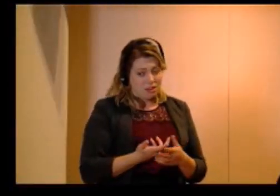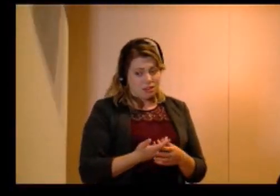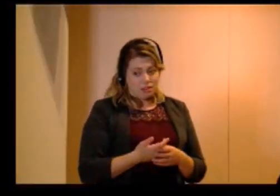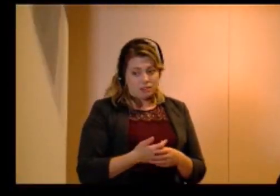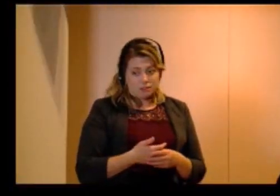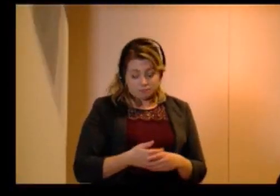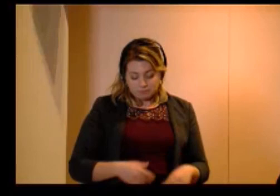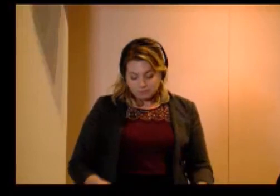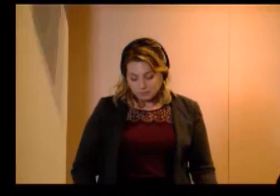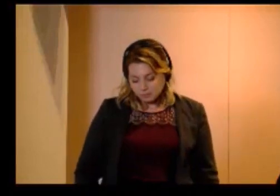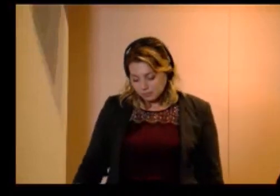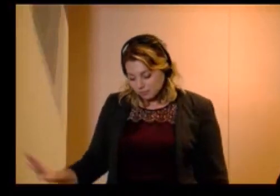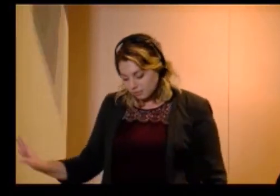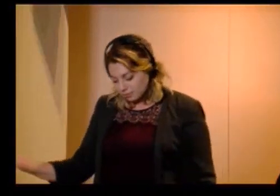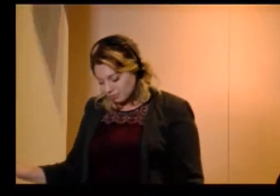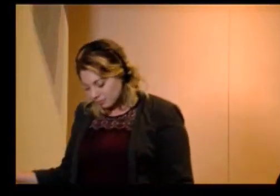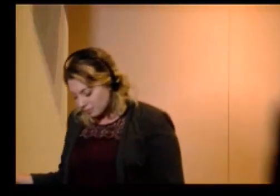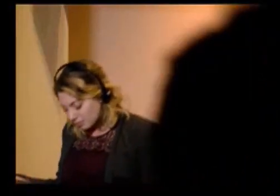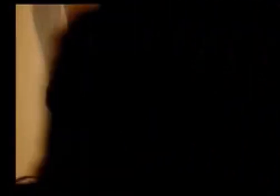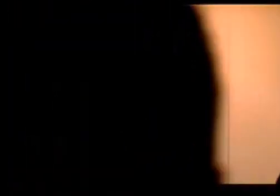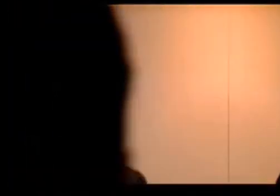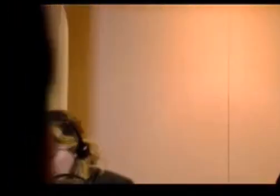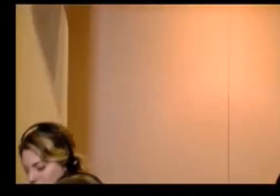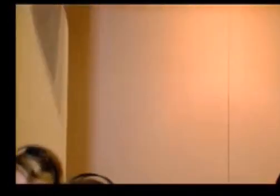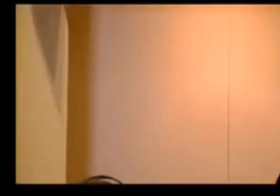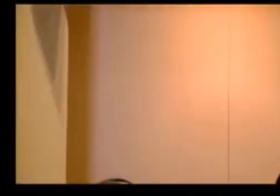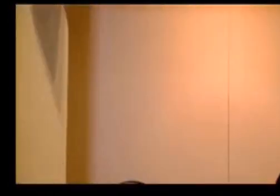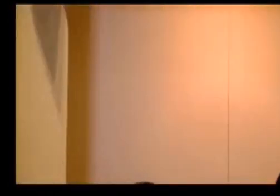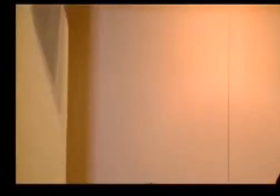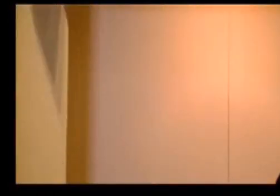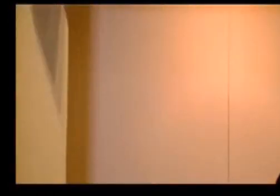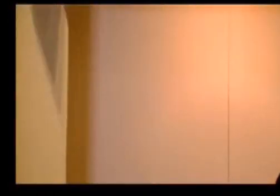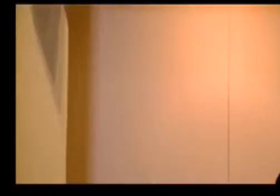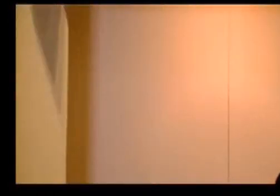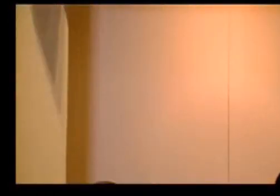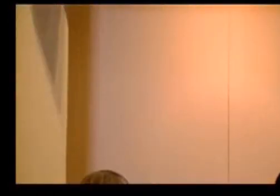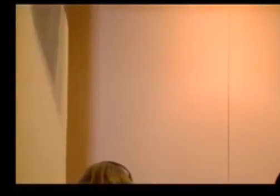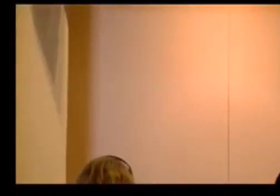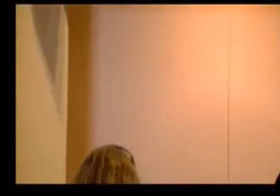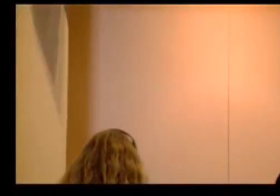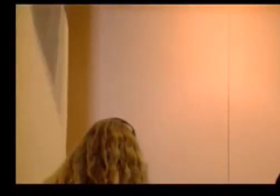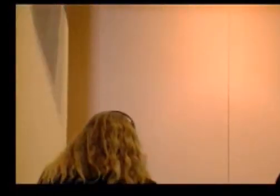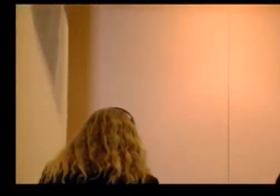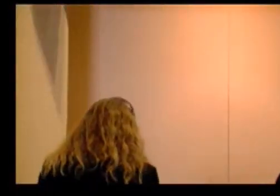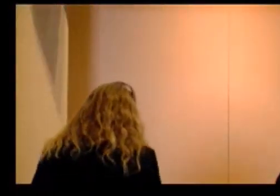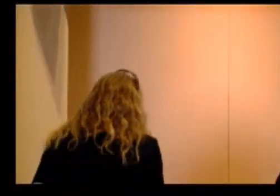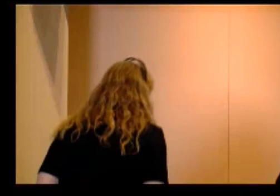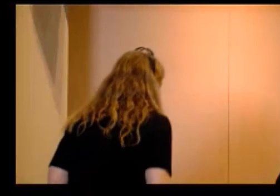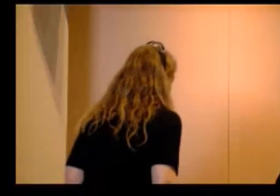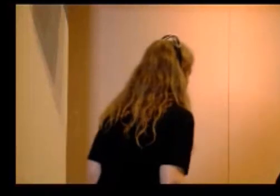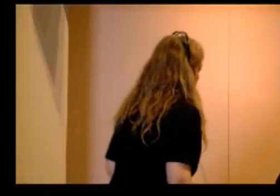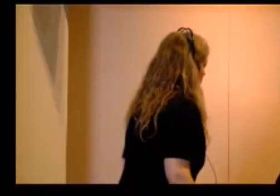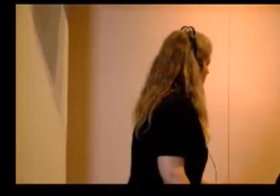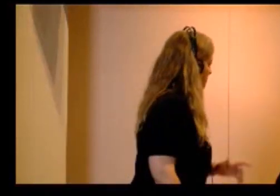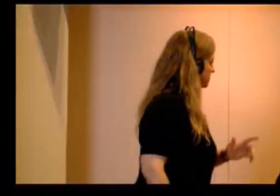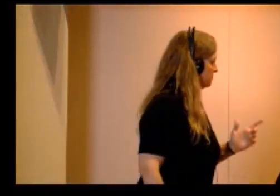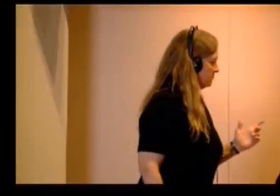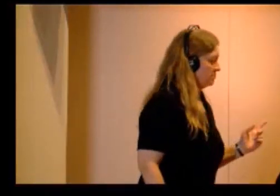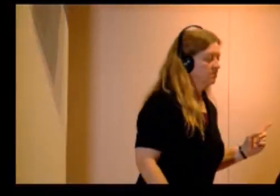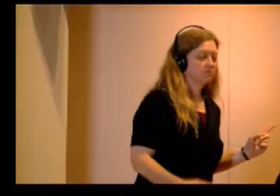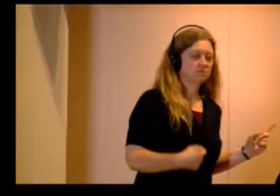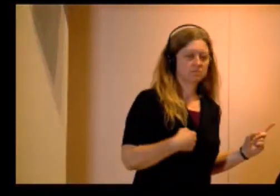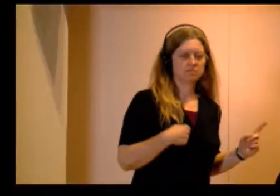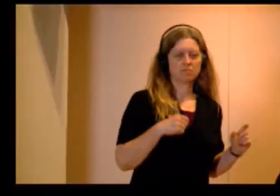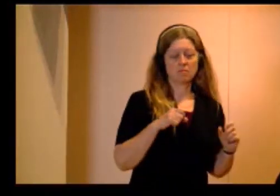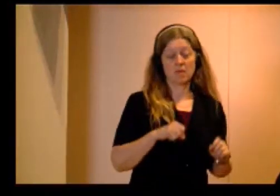I can add to that, but not with regard to scanning, but with regard to medical models, and how we are bringing more of